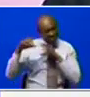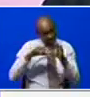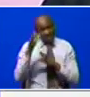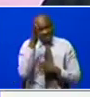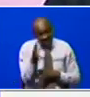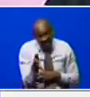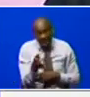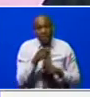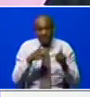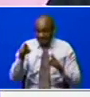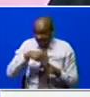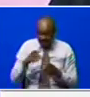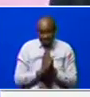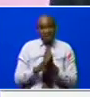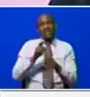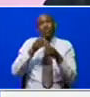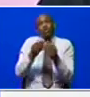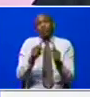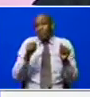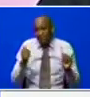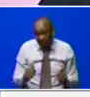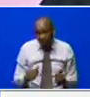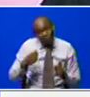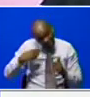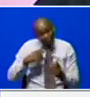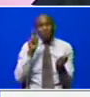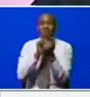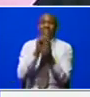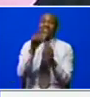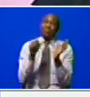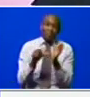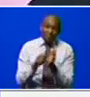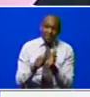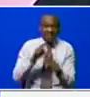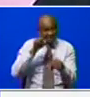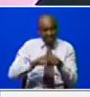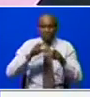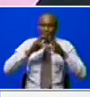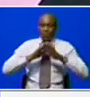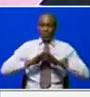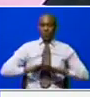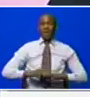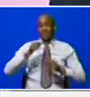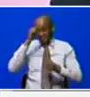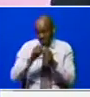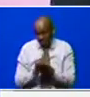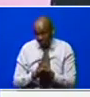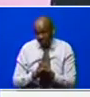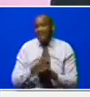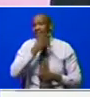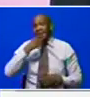that we have not since addressed and we will have to deal with once we've settled. Remember, there was a